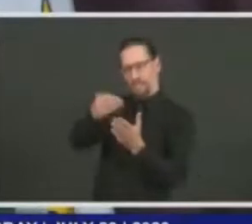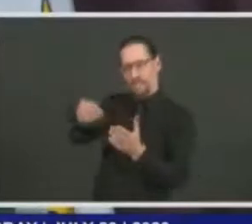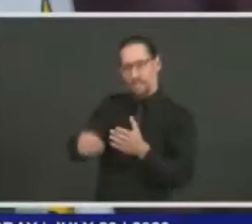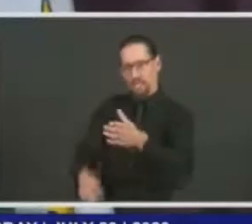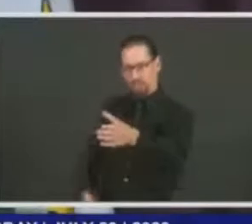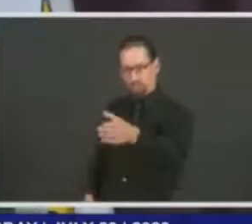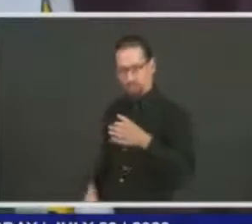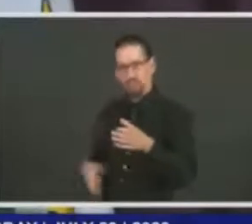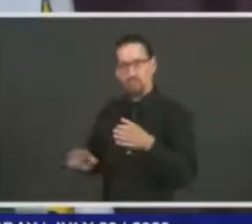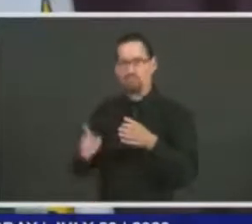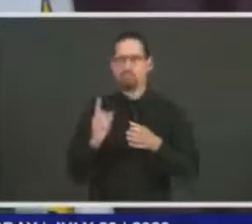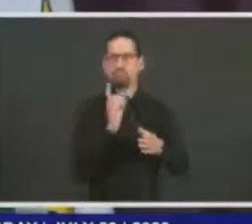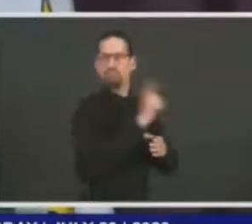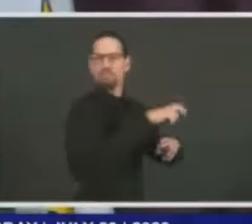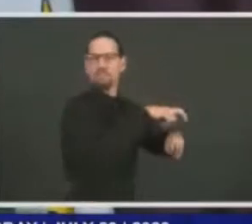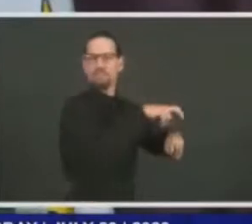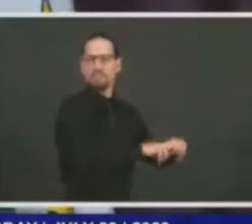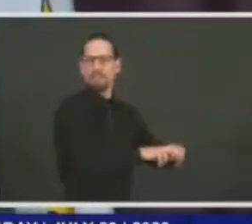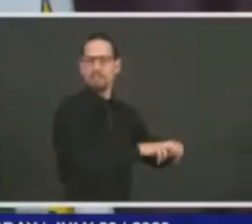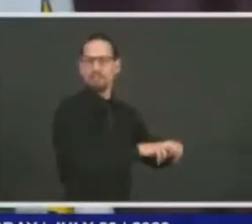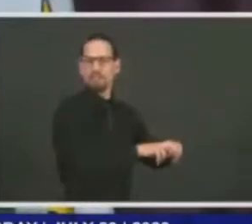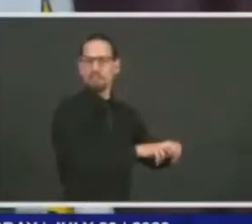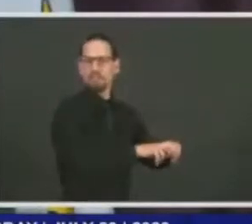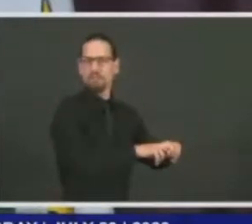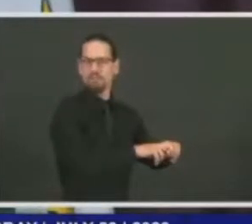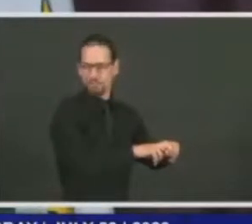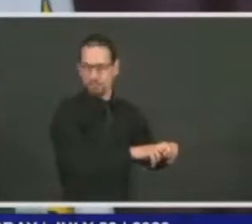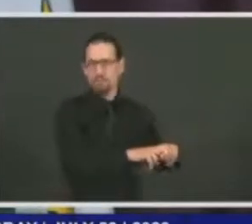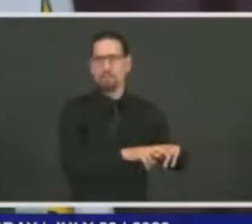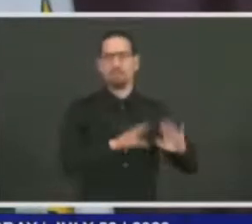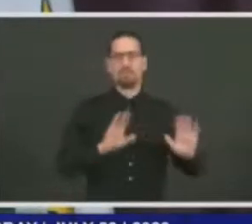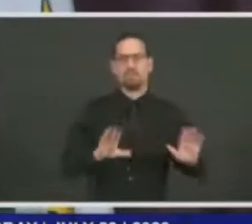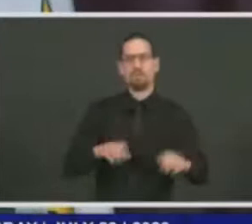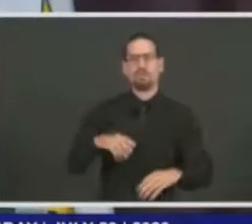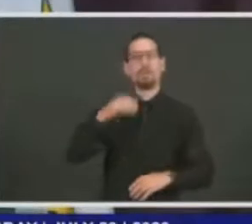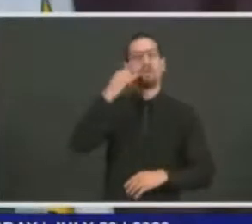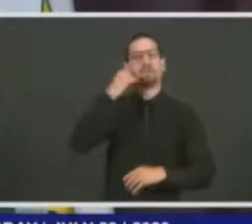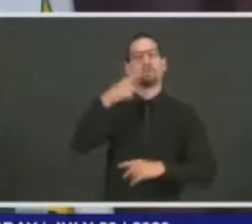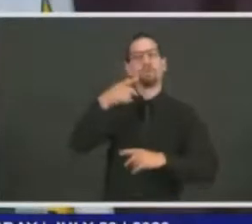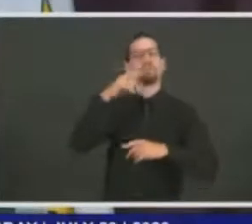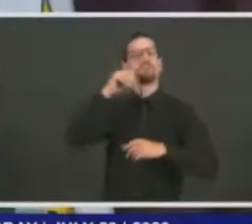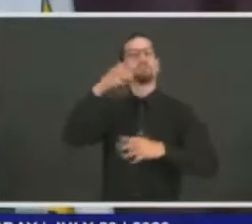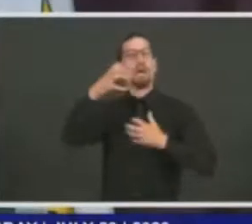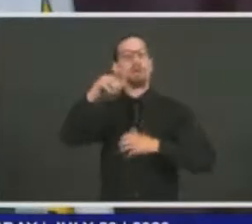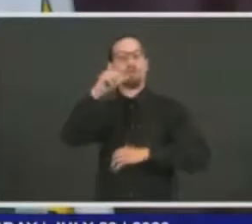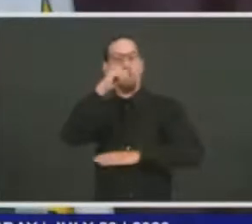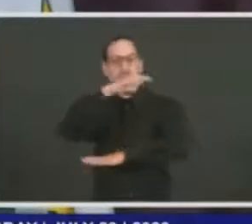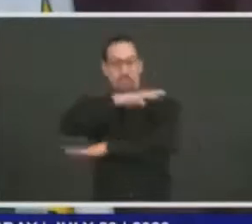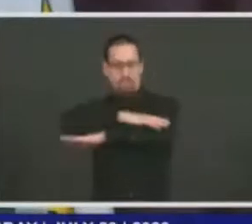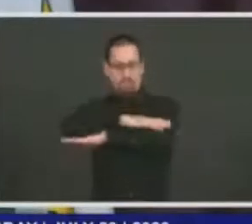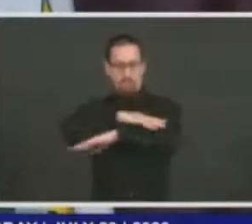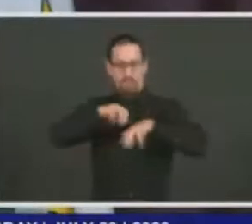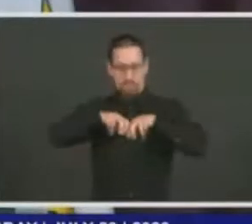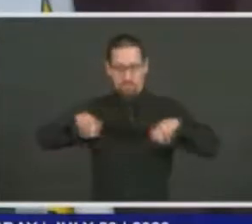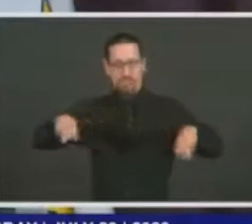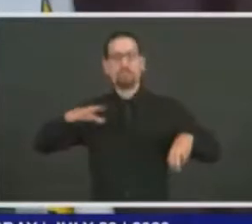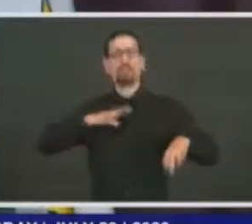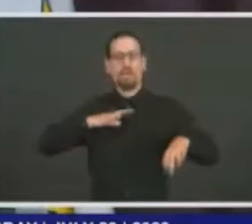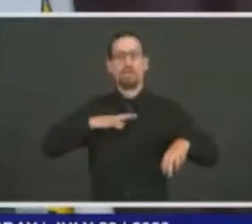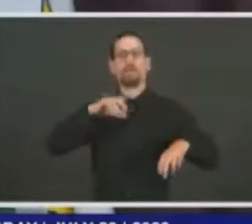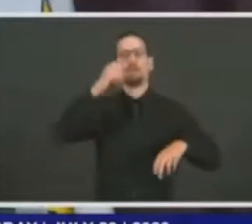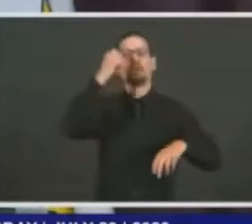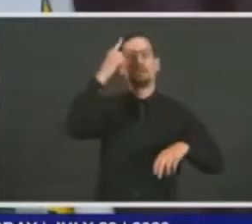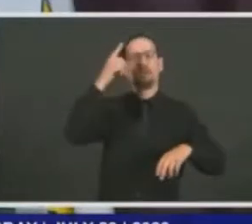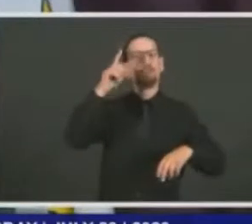food service, but no bartender, because we can't have people close to the bartender. And number 3, you could have a plexiglass